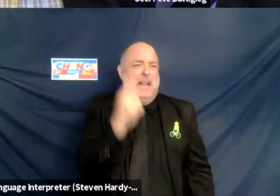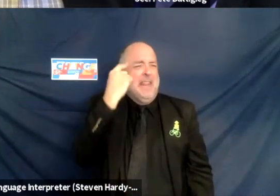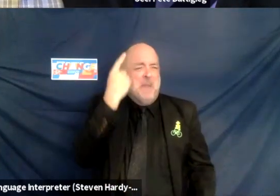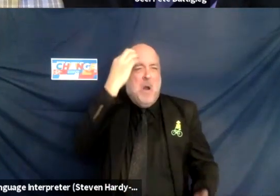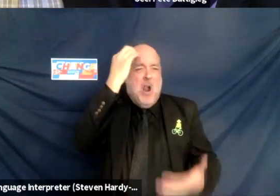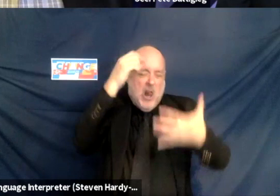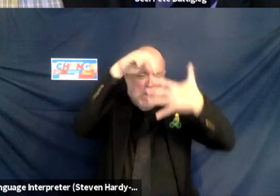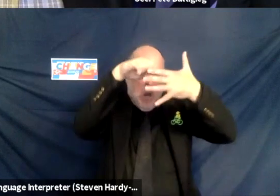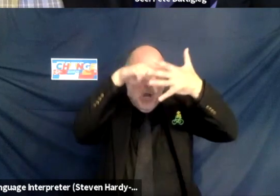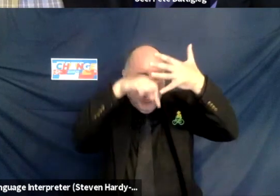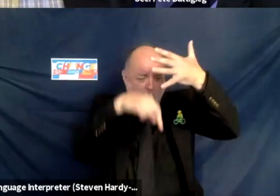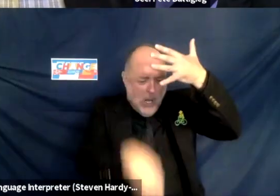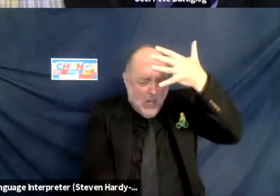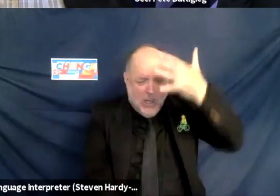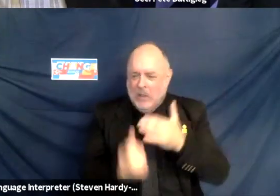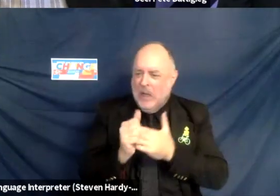into guidance manuals.